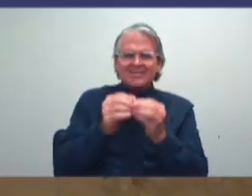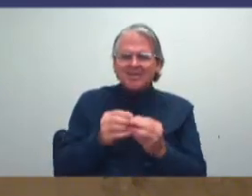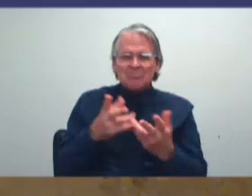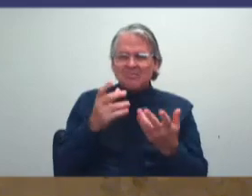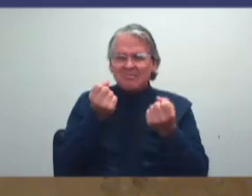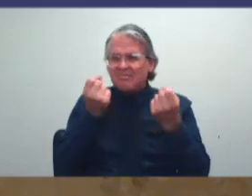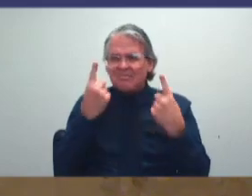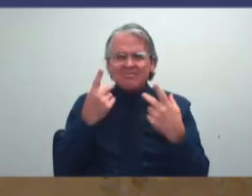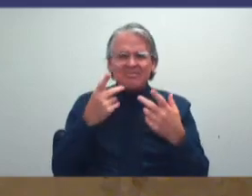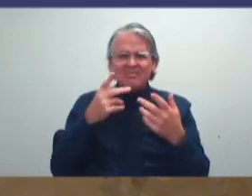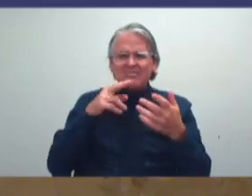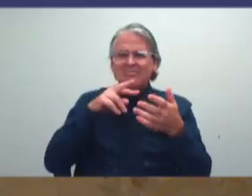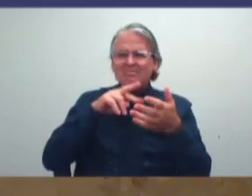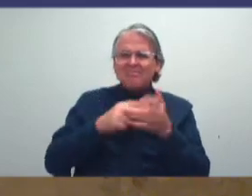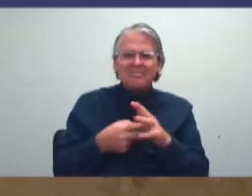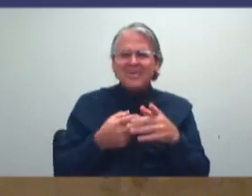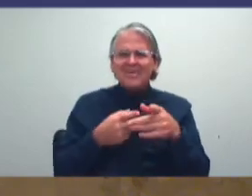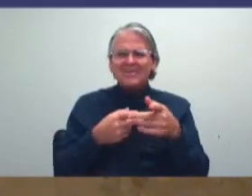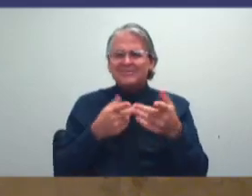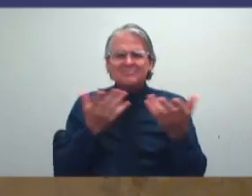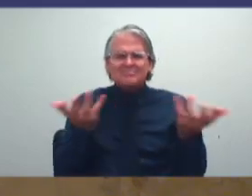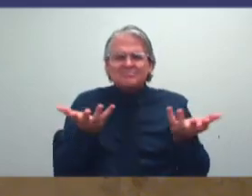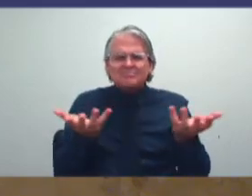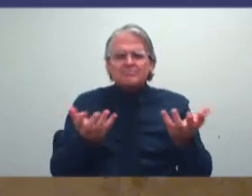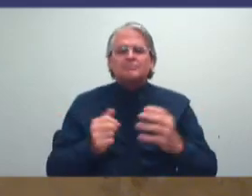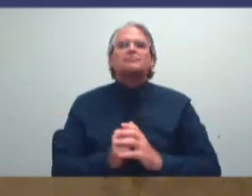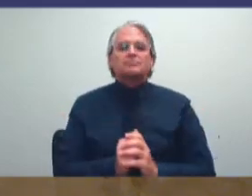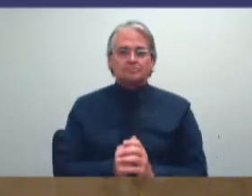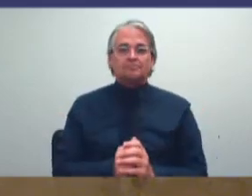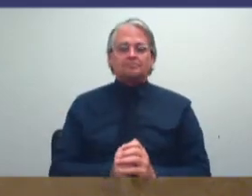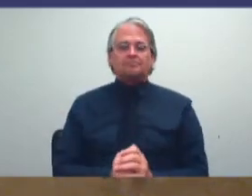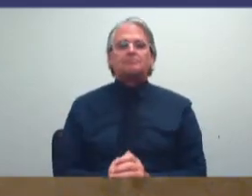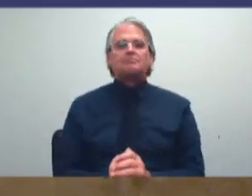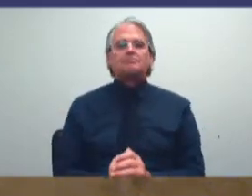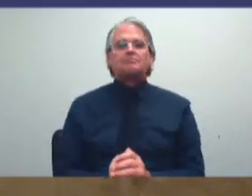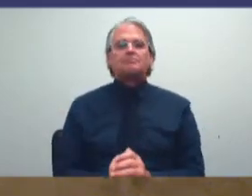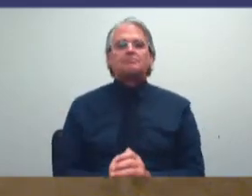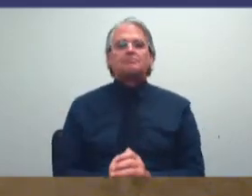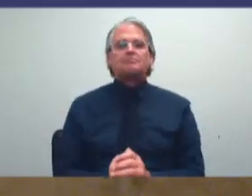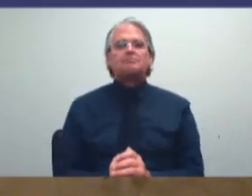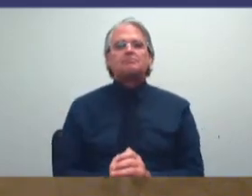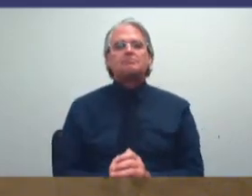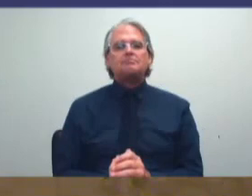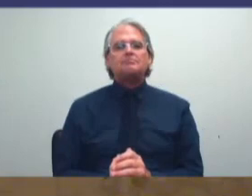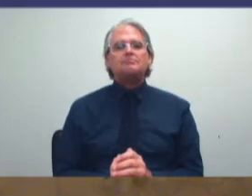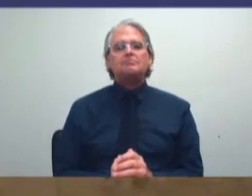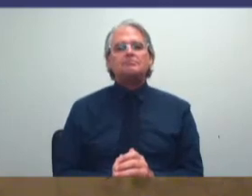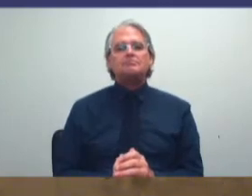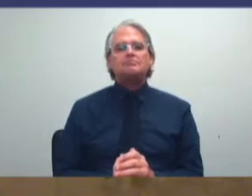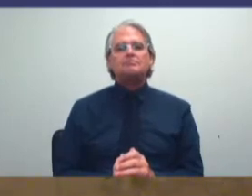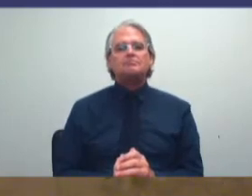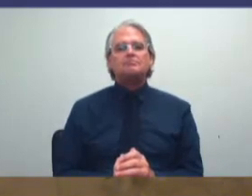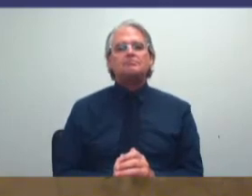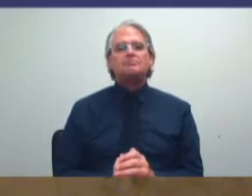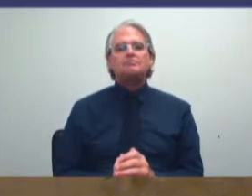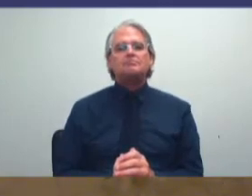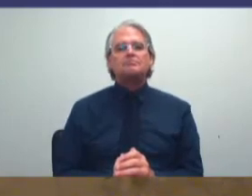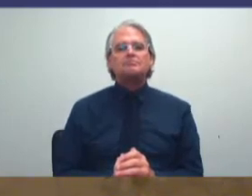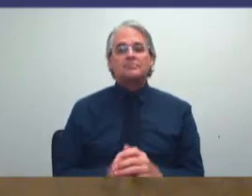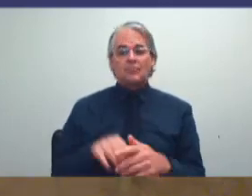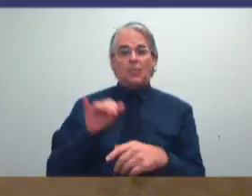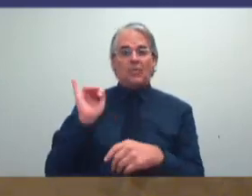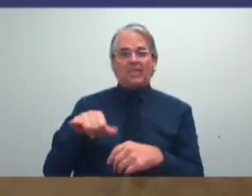understand how to measure that. And so this was a fascinating way that these experts came up with